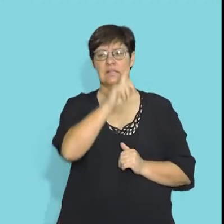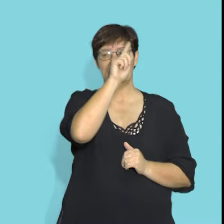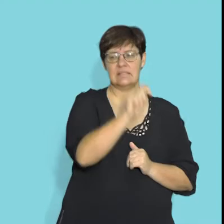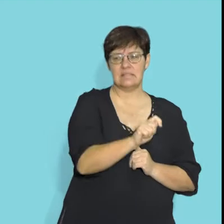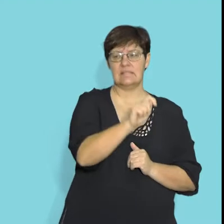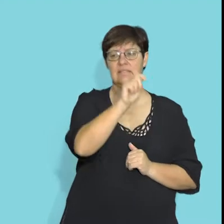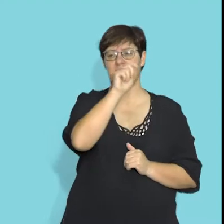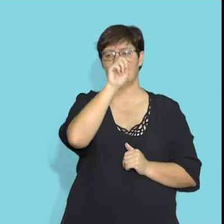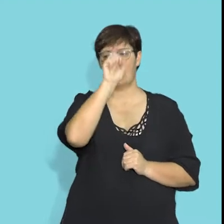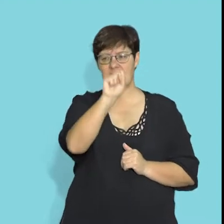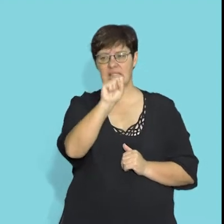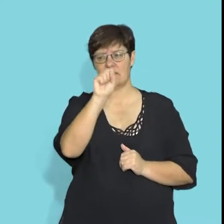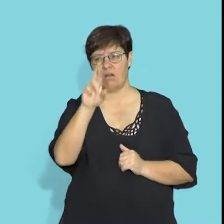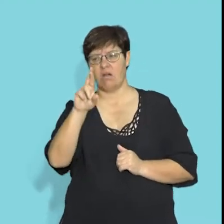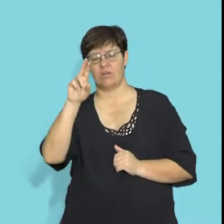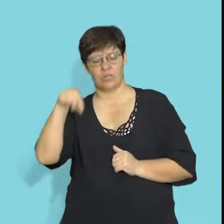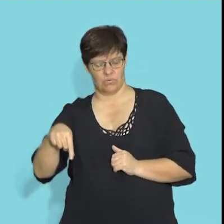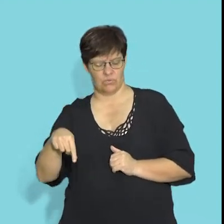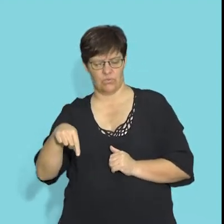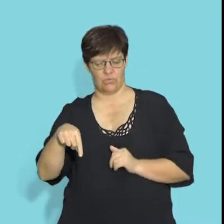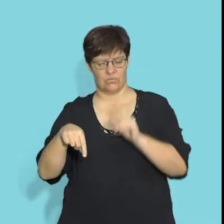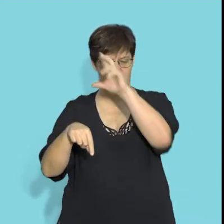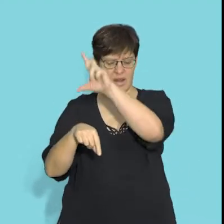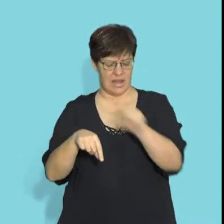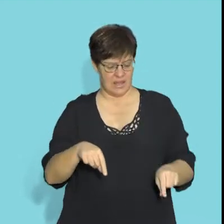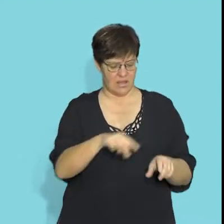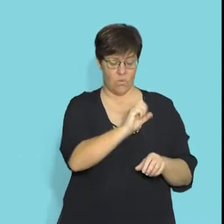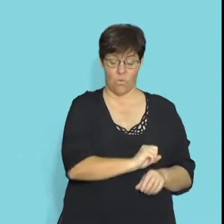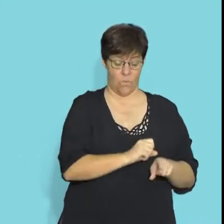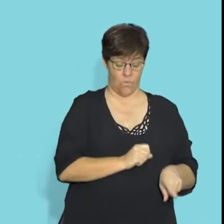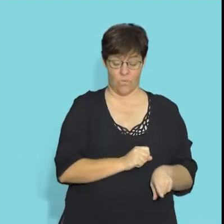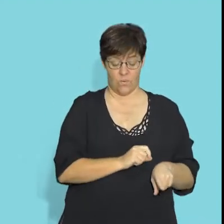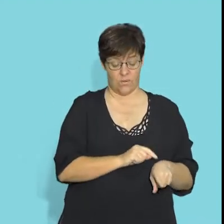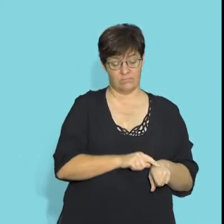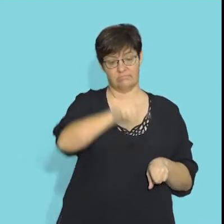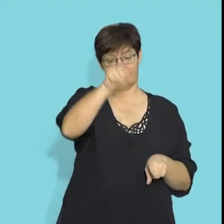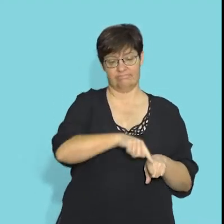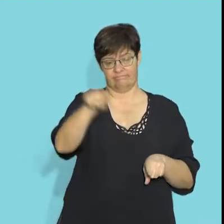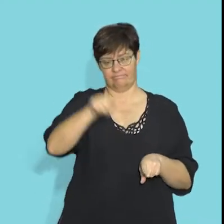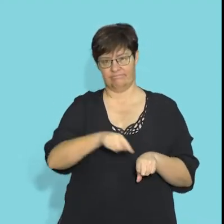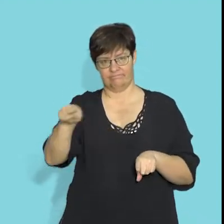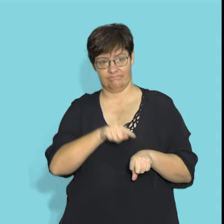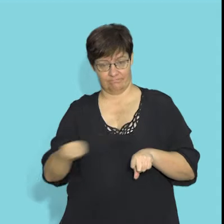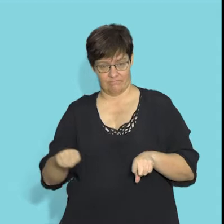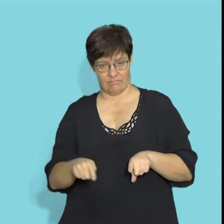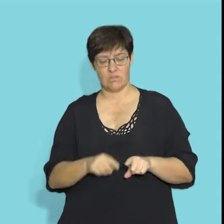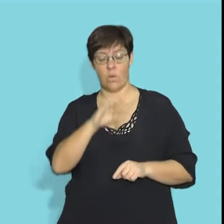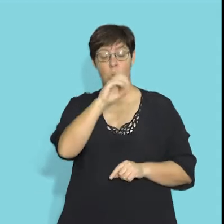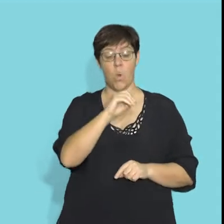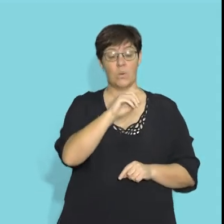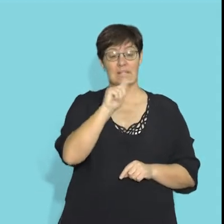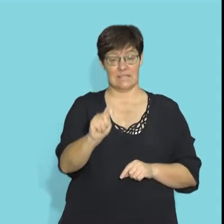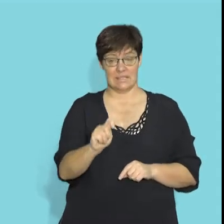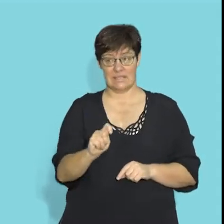I've got OT, OS, OR, and OQ. And here we can clearly see that